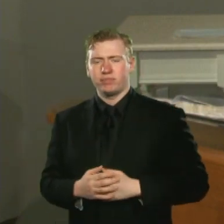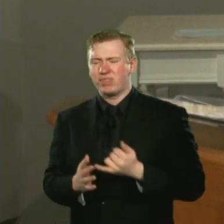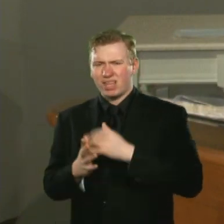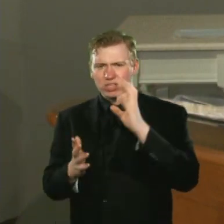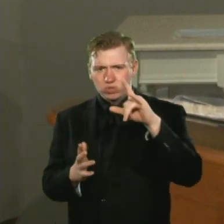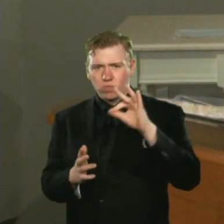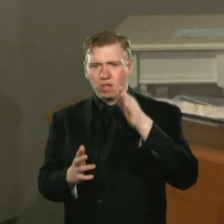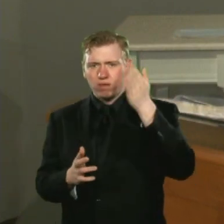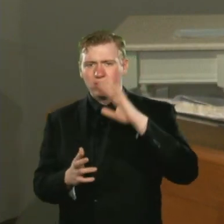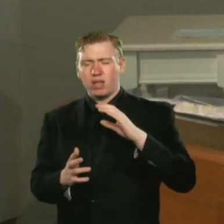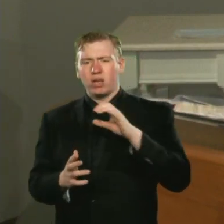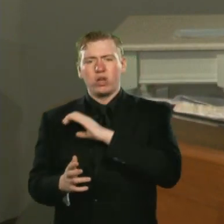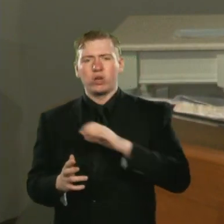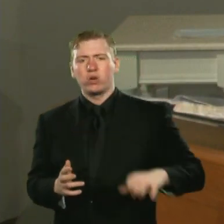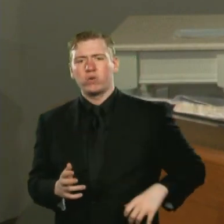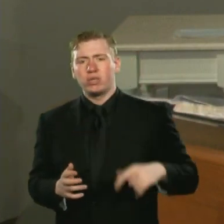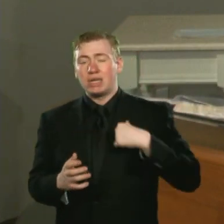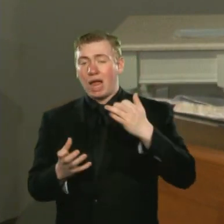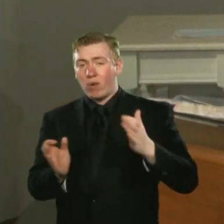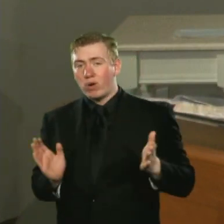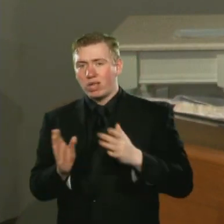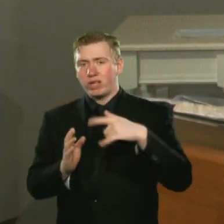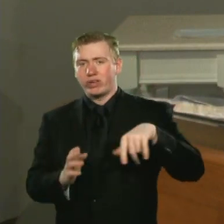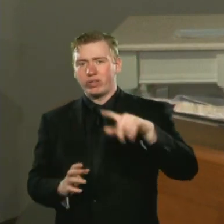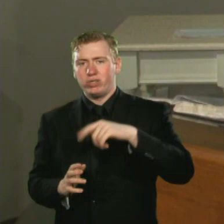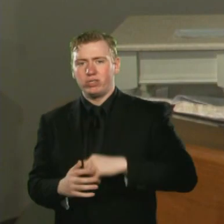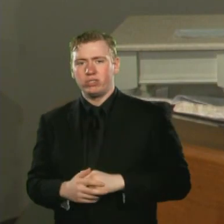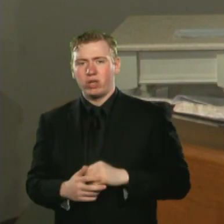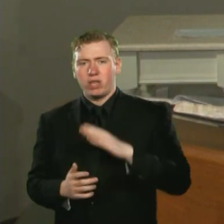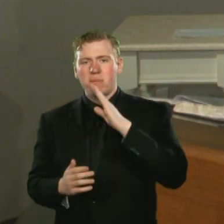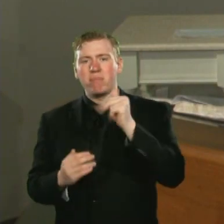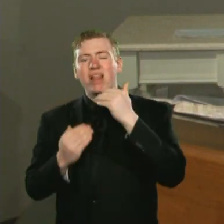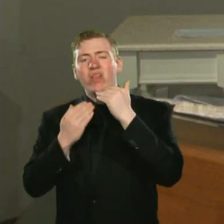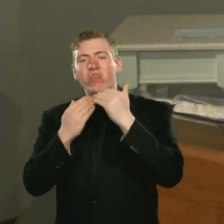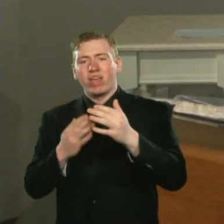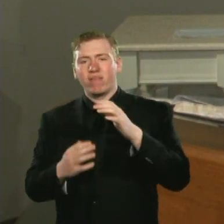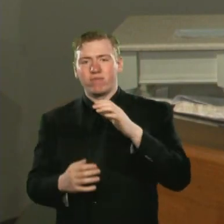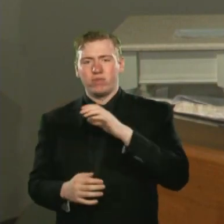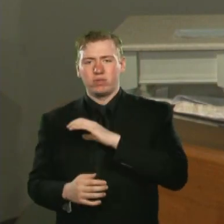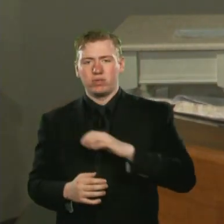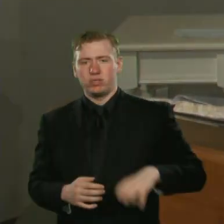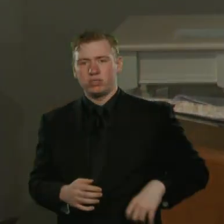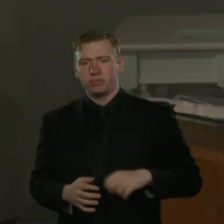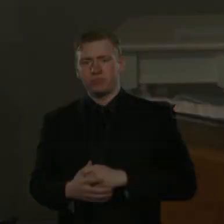will of God. Christian, I want to encourage you to be a thankful person.